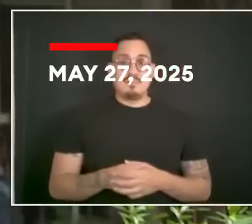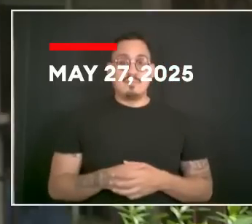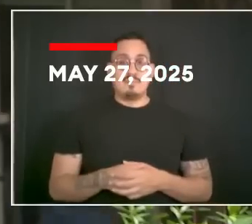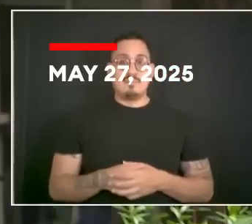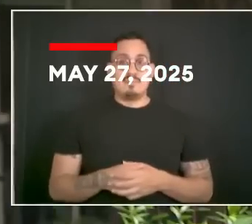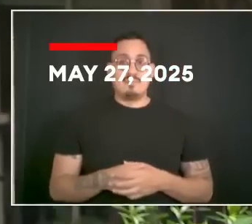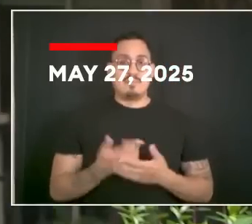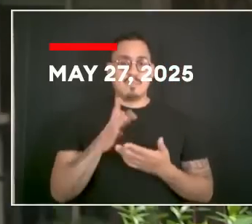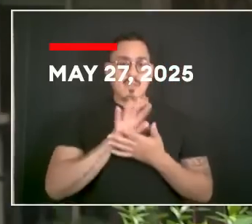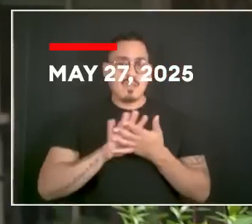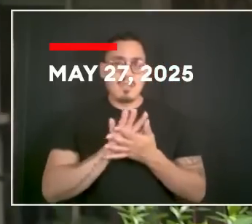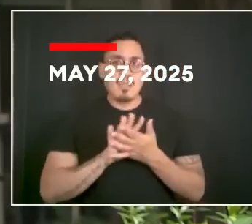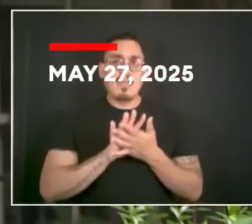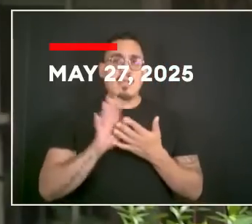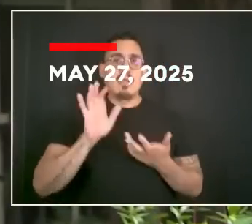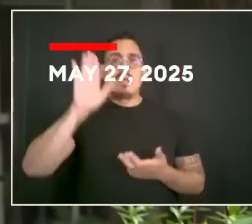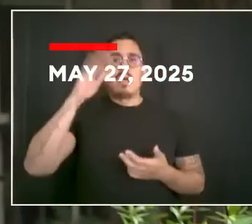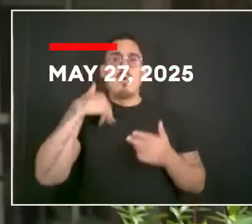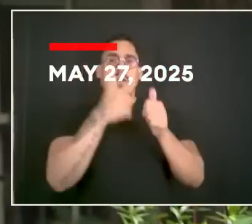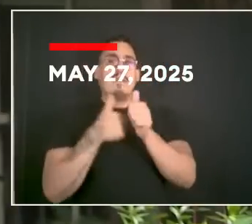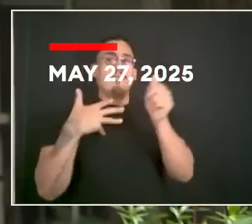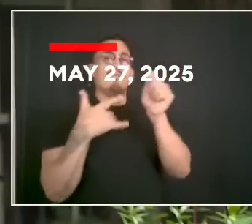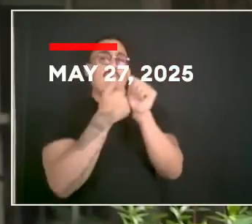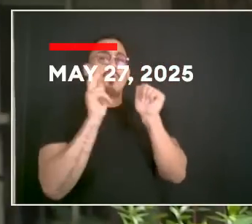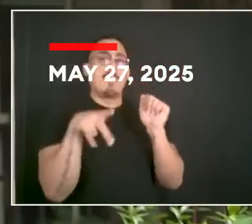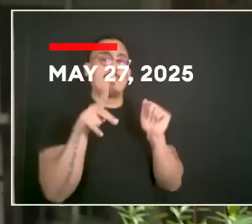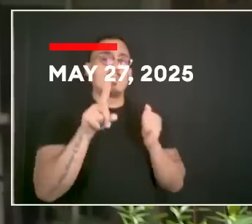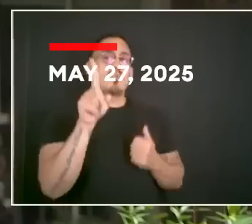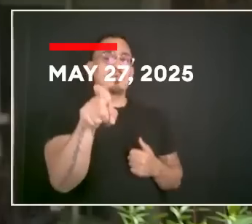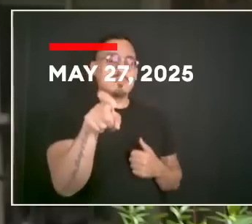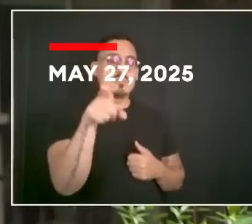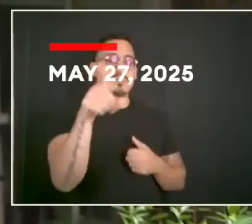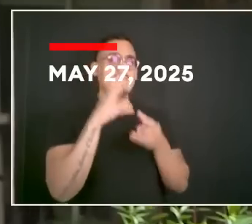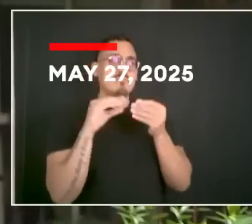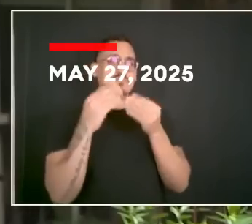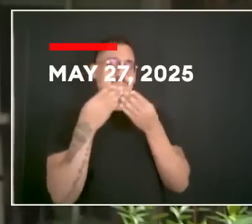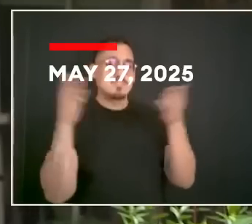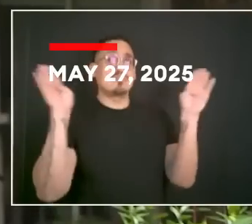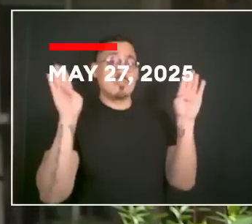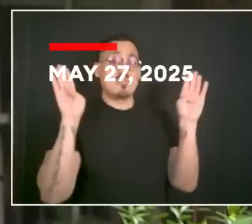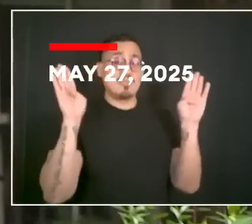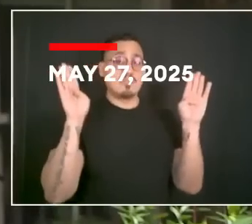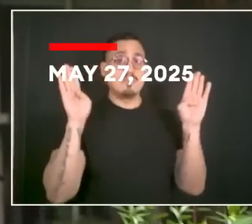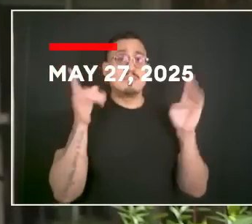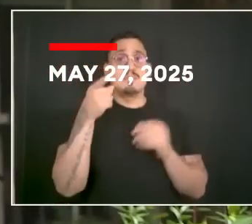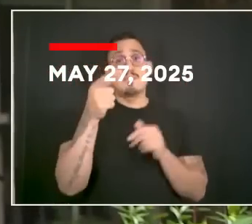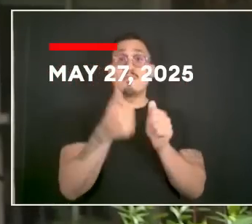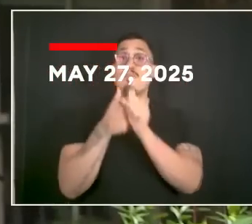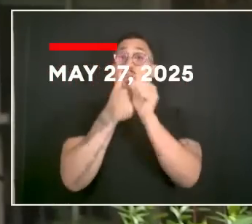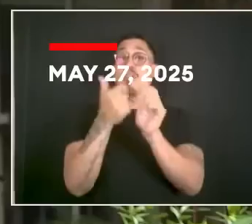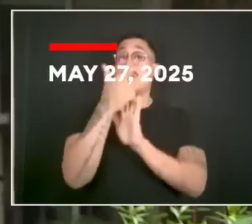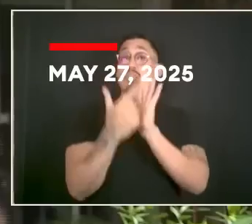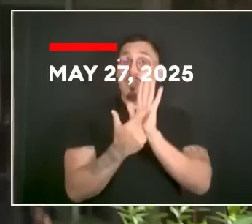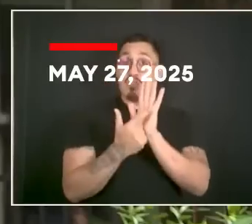Mr. Mayor, I want to follow up on some of the questions. You know, in general, you said that if you follow the law, you should be here in the city, that the whole